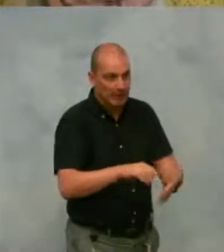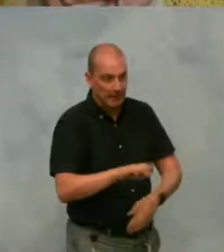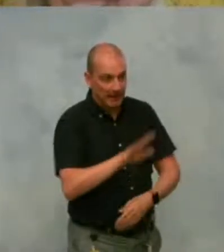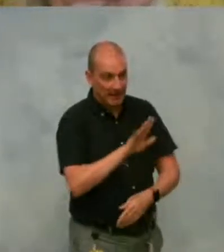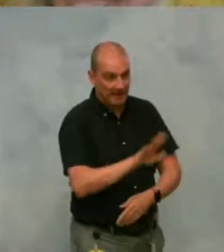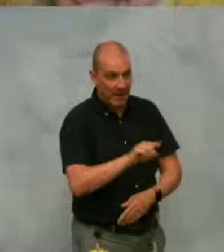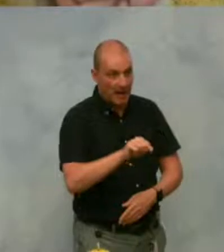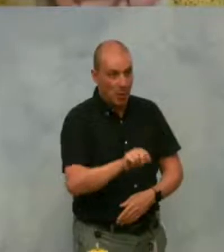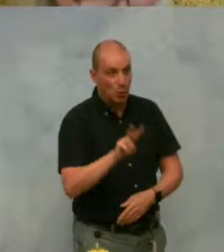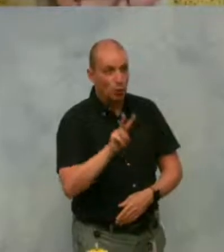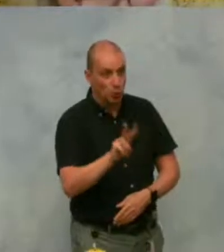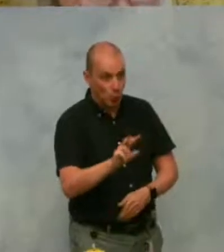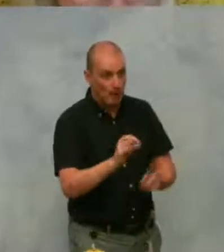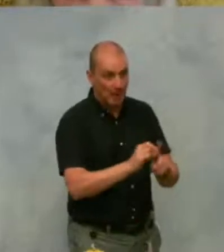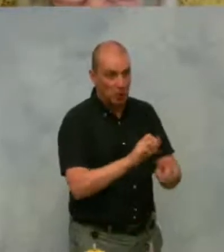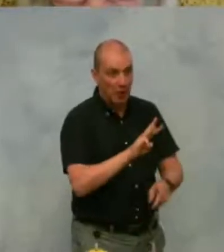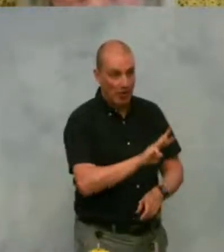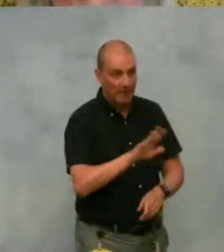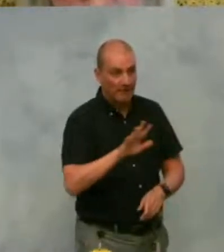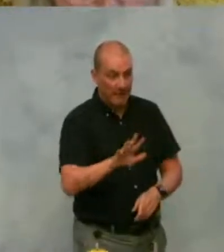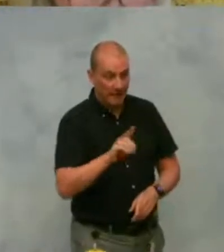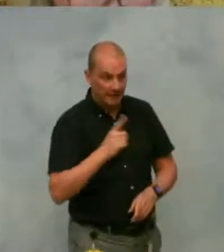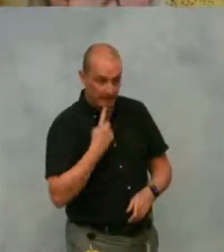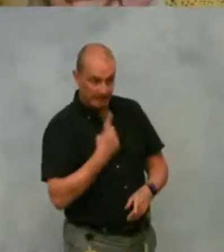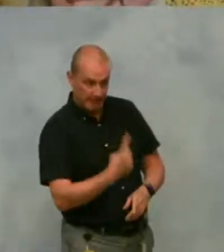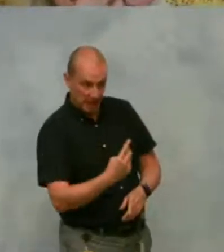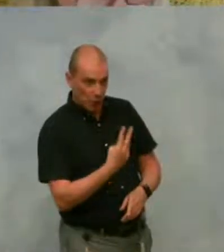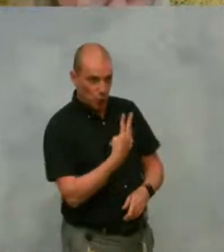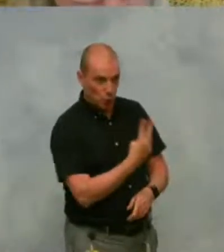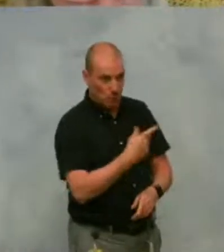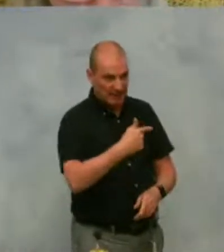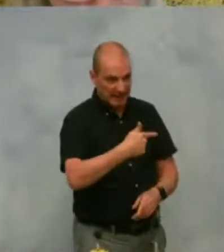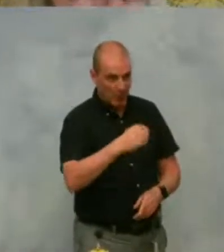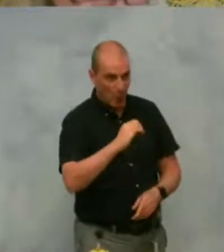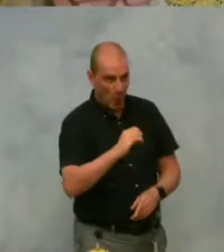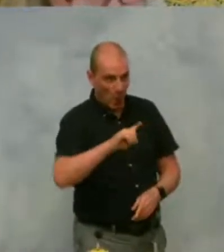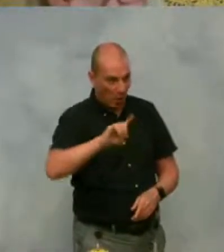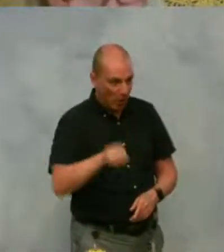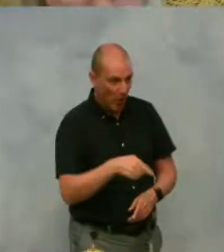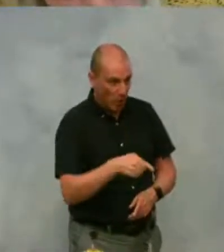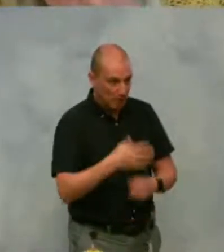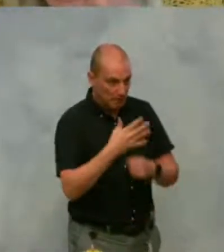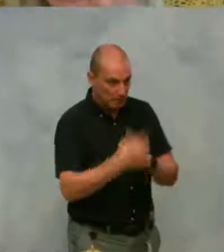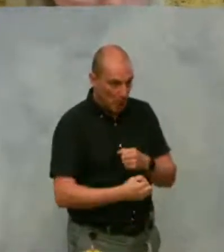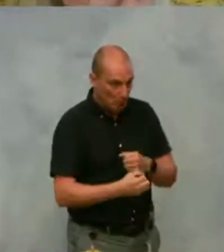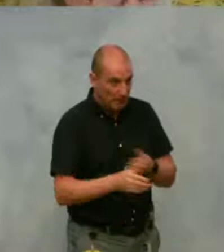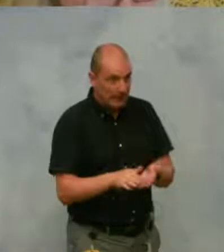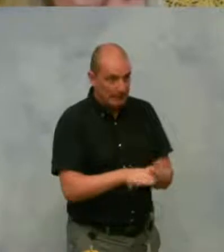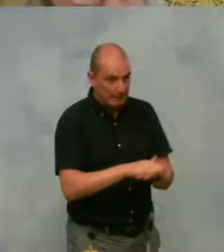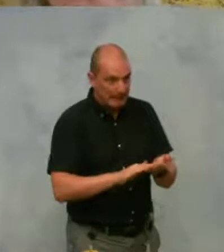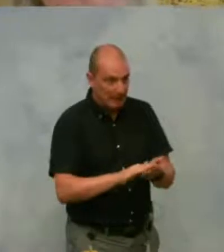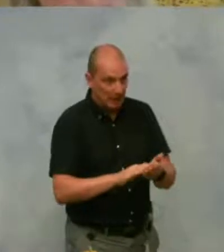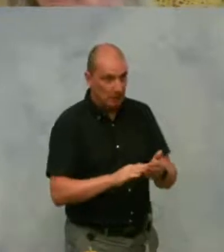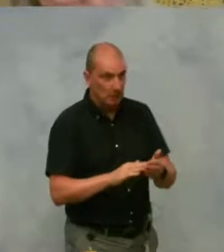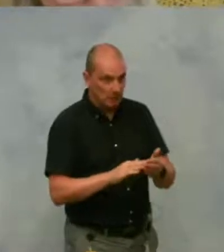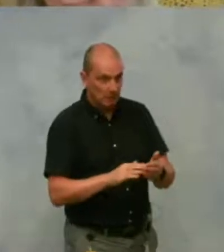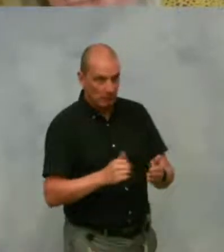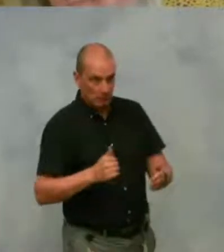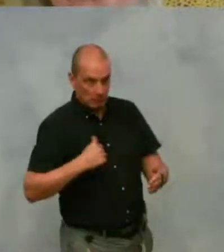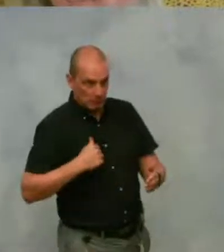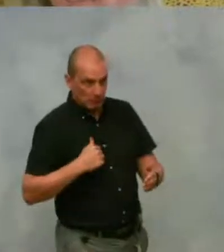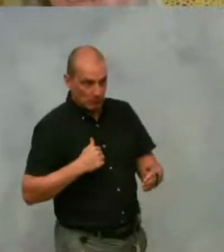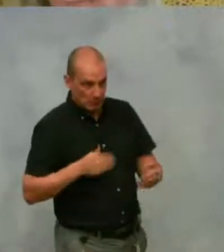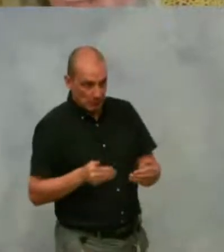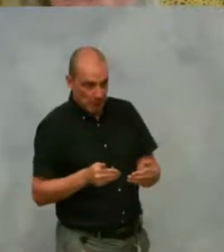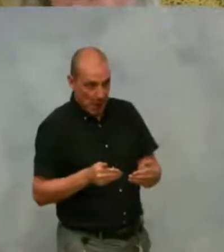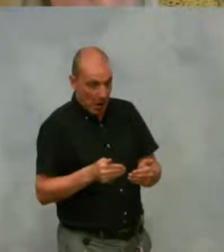page 35 reports that we've spent £270,000 to date, so slightly ahead of where we thought we would be at this